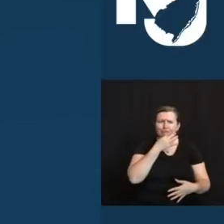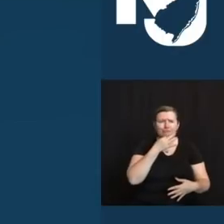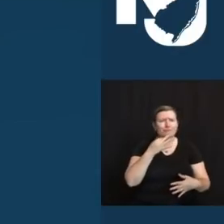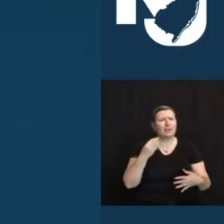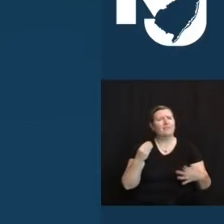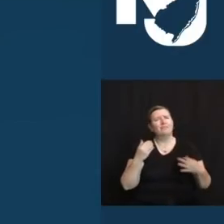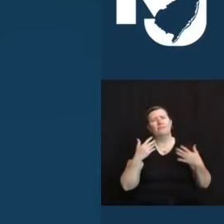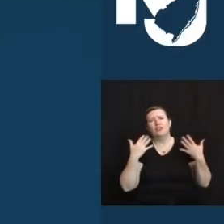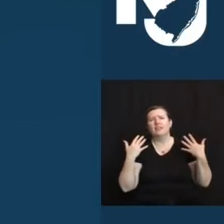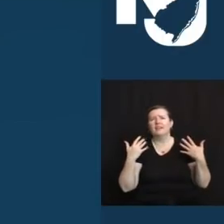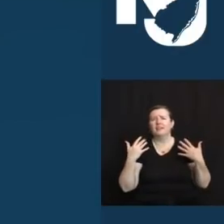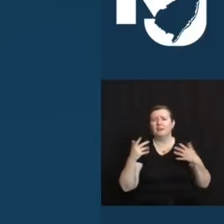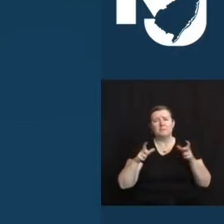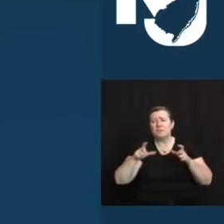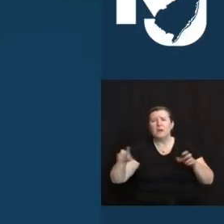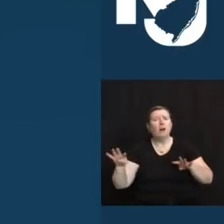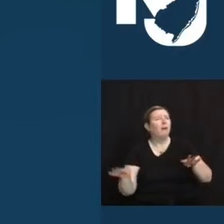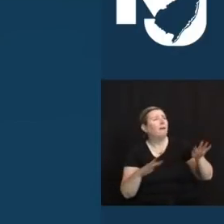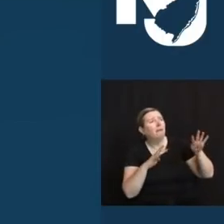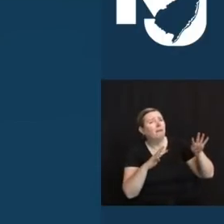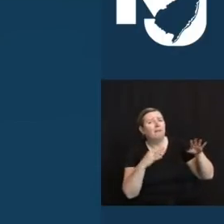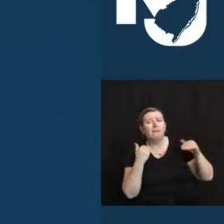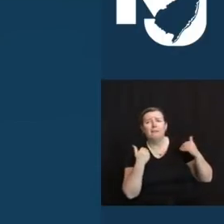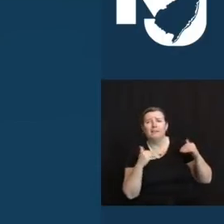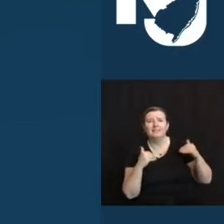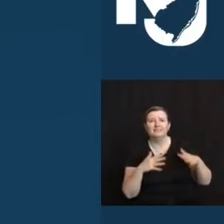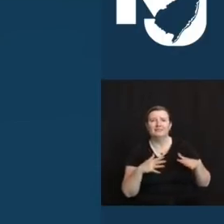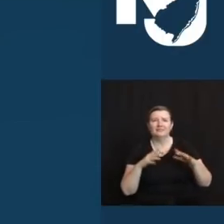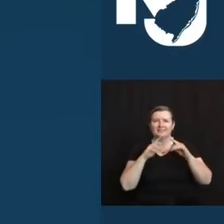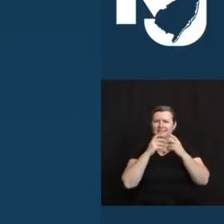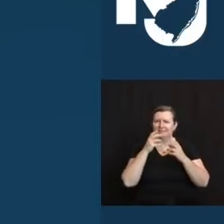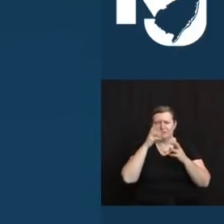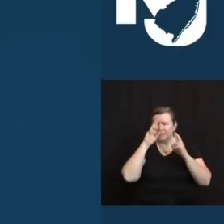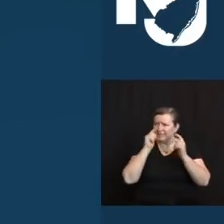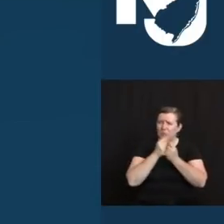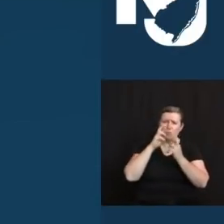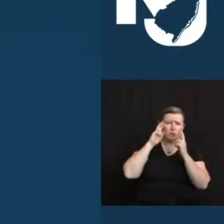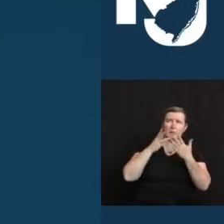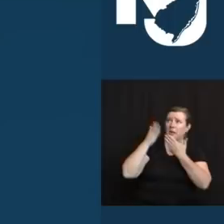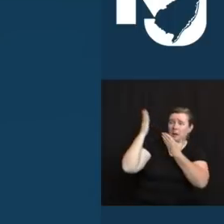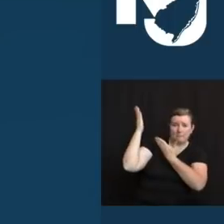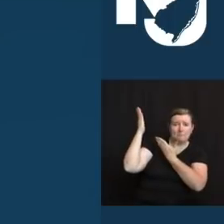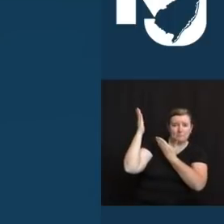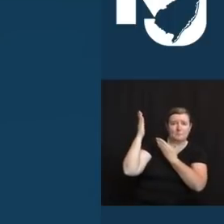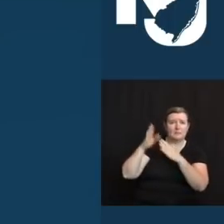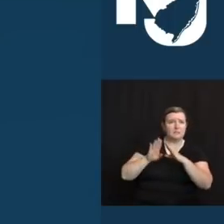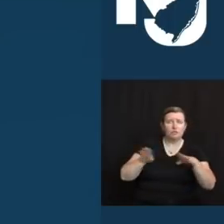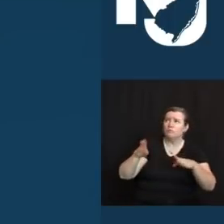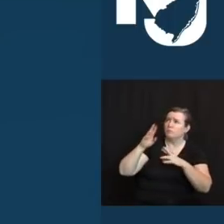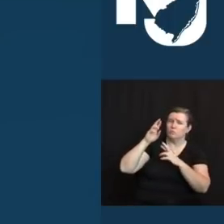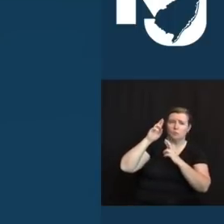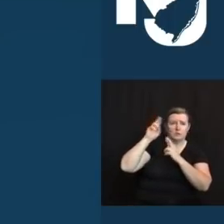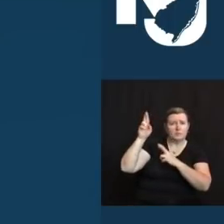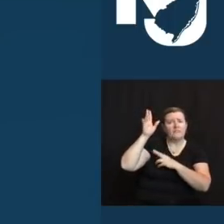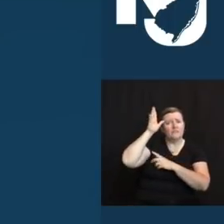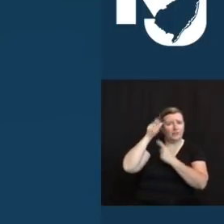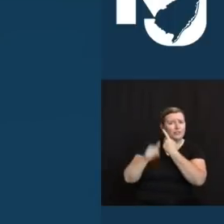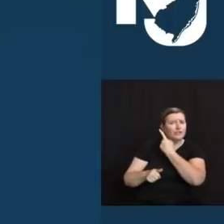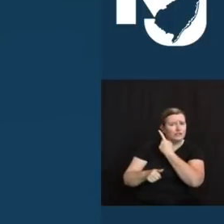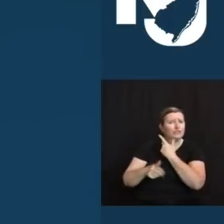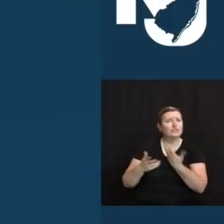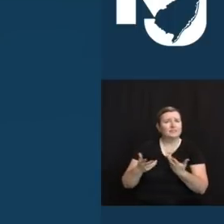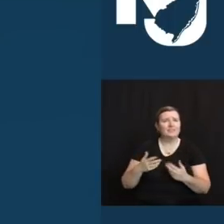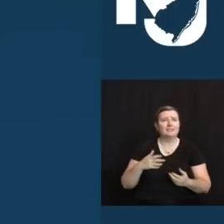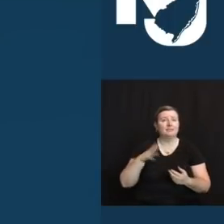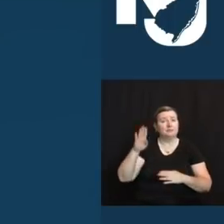colleagues, but also because the basic values he instilled in his own children. And they have lived those values too, with one of his